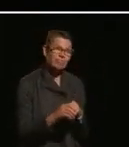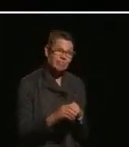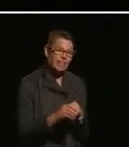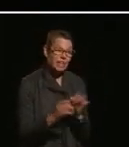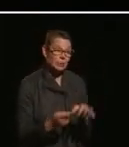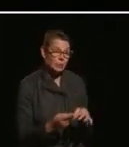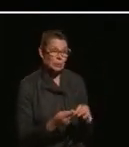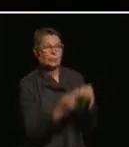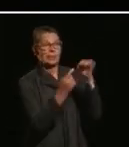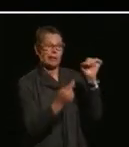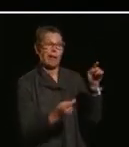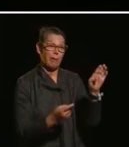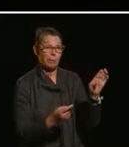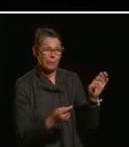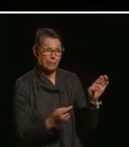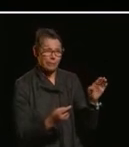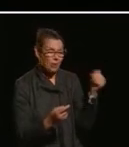club.